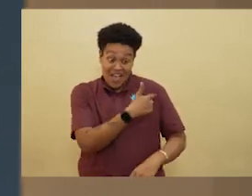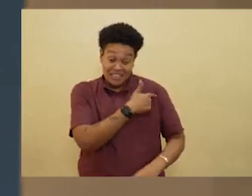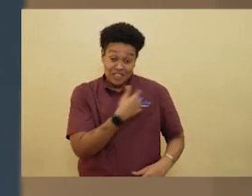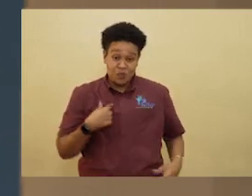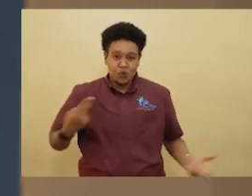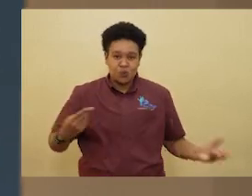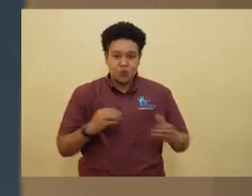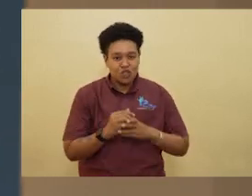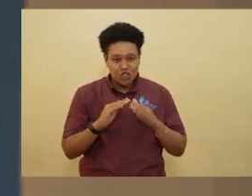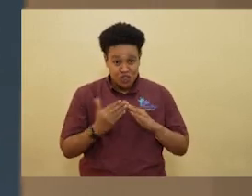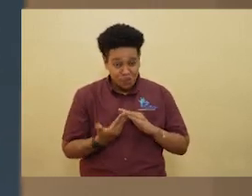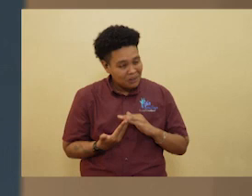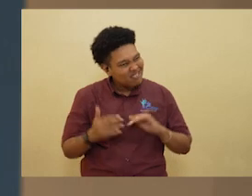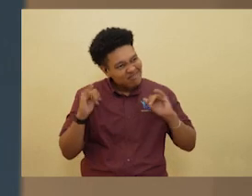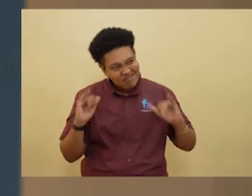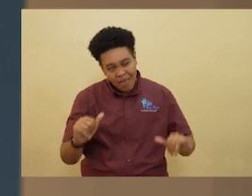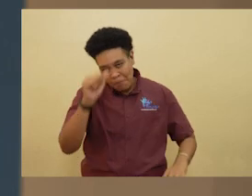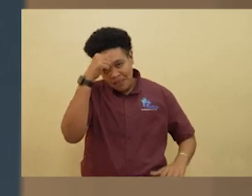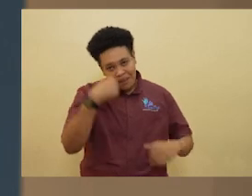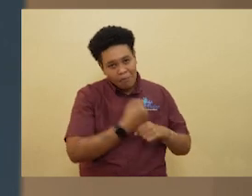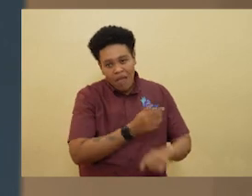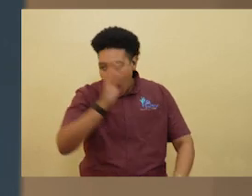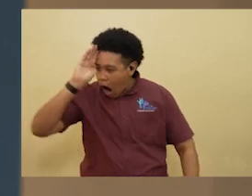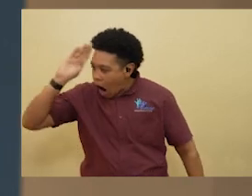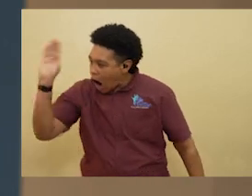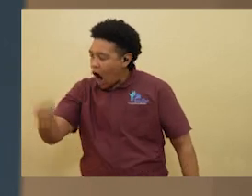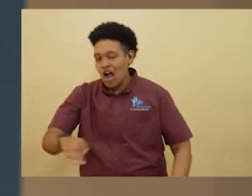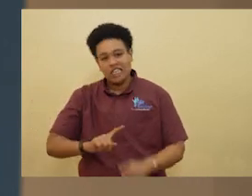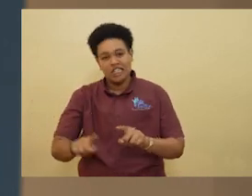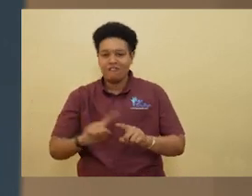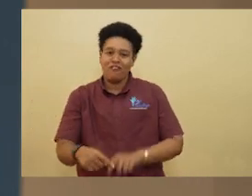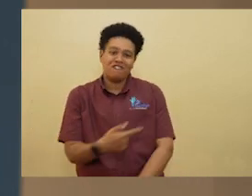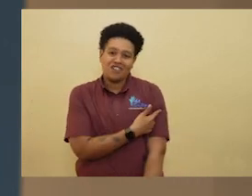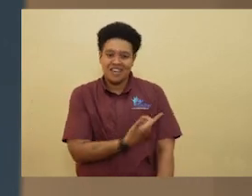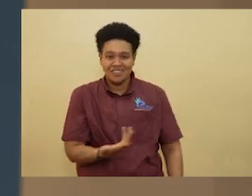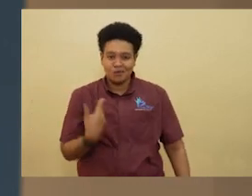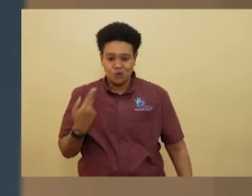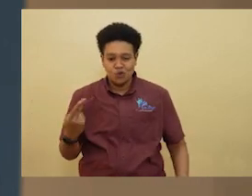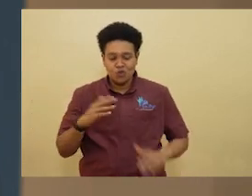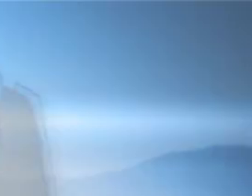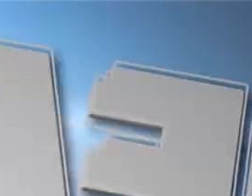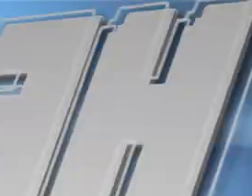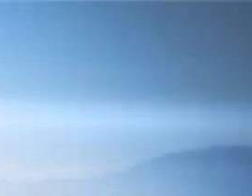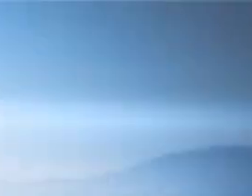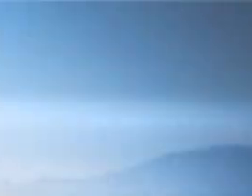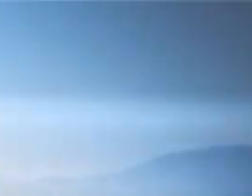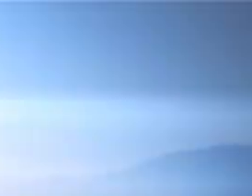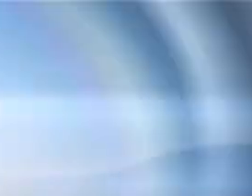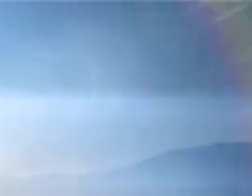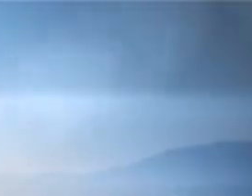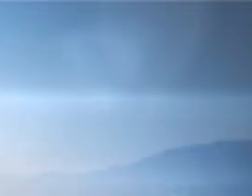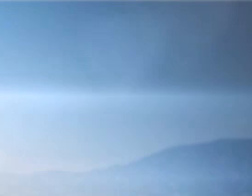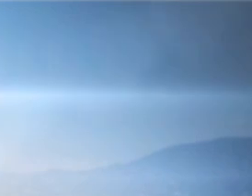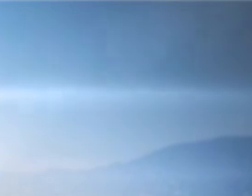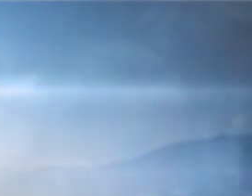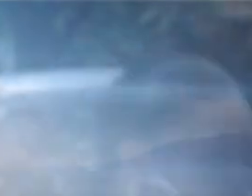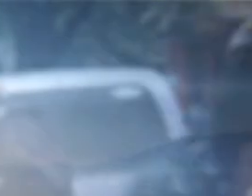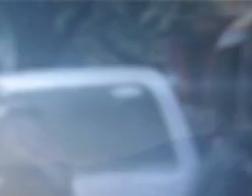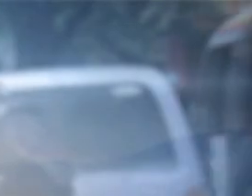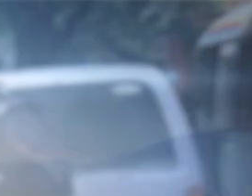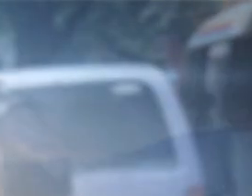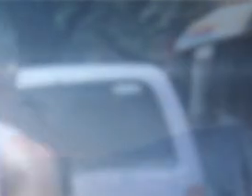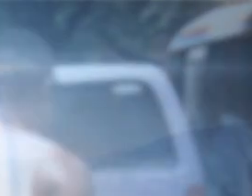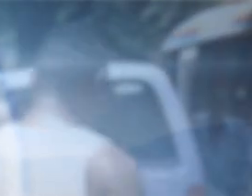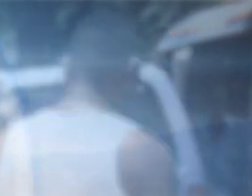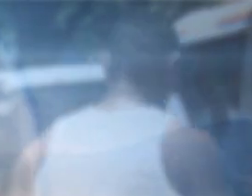using in Jamaica to prevent us getting ill from COVID.